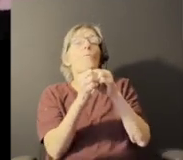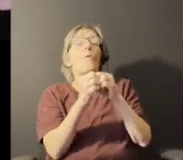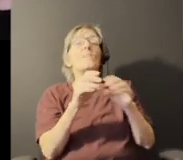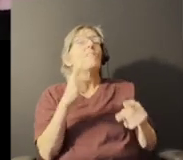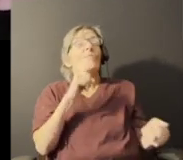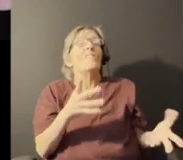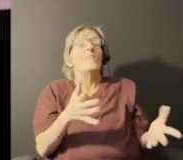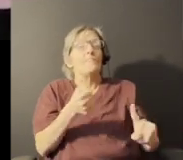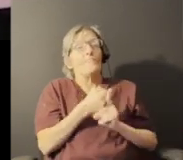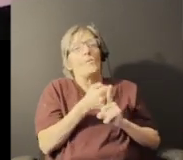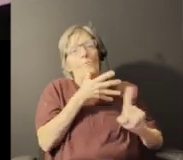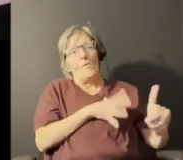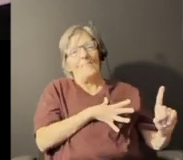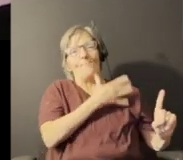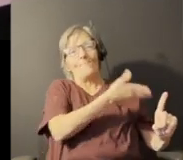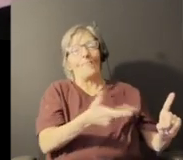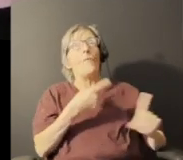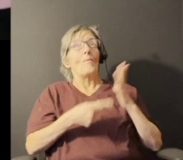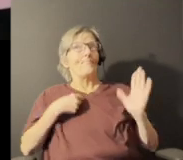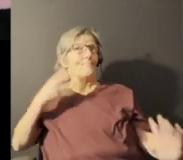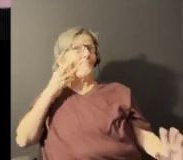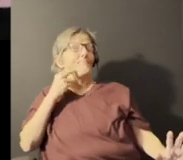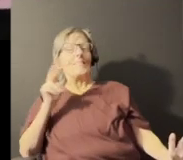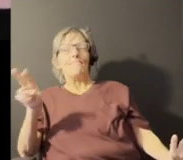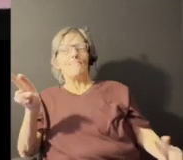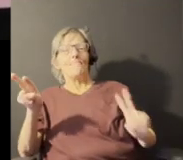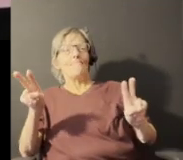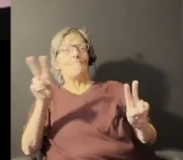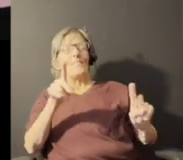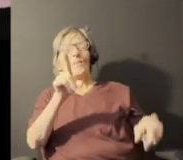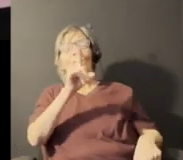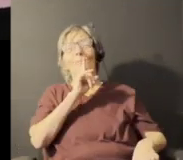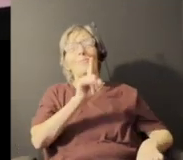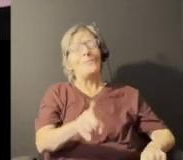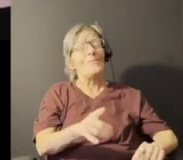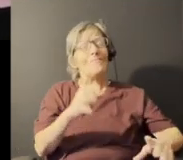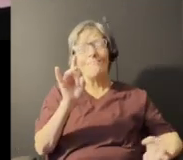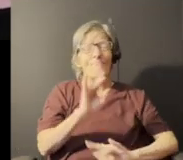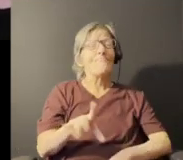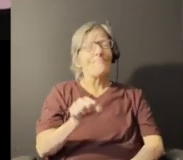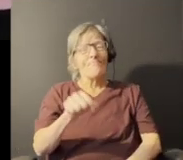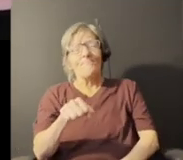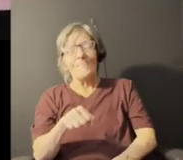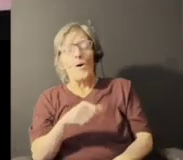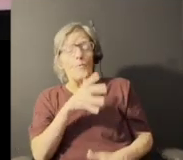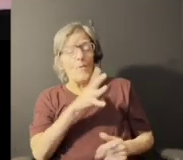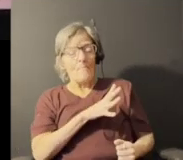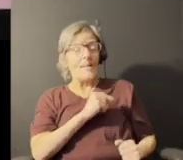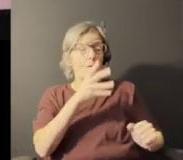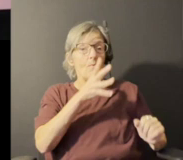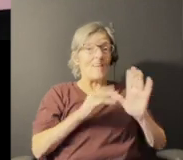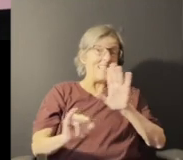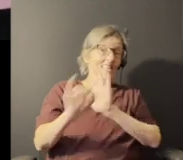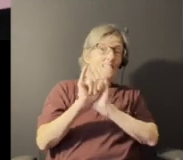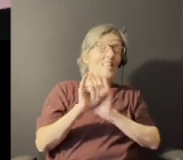so for women is what I'm experiencing. Yeah. So it's truly unfortunate. For women